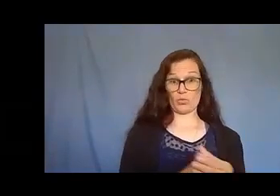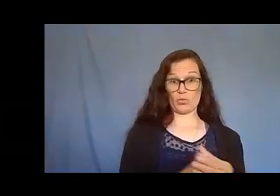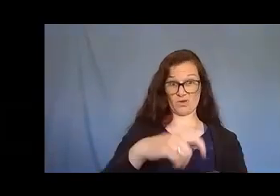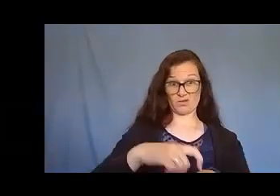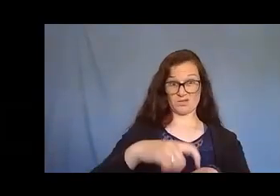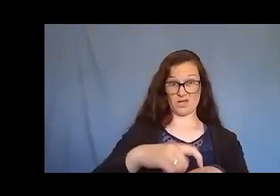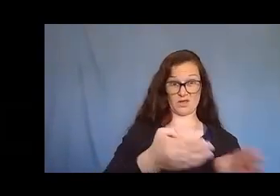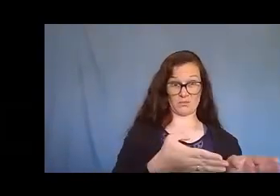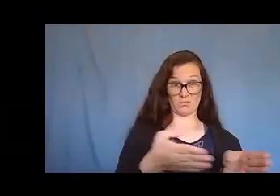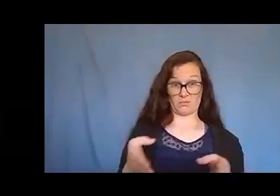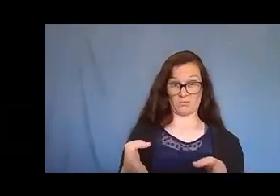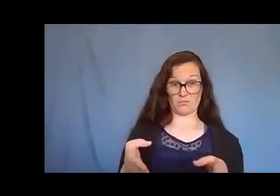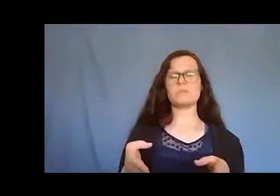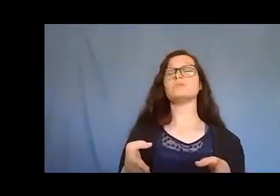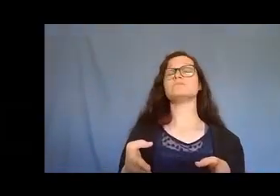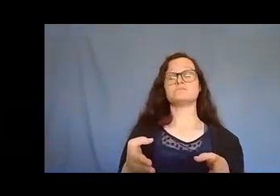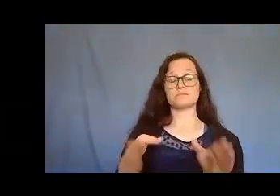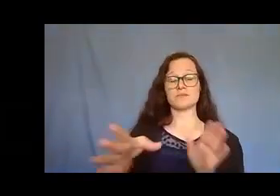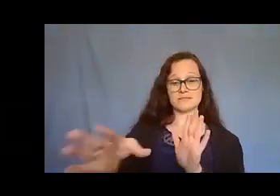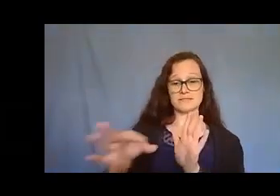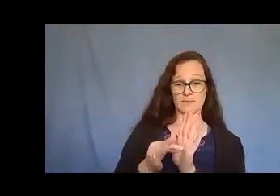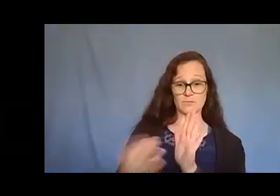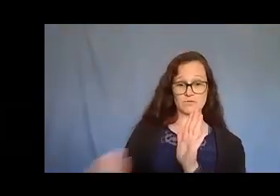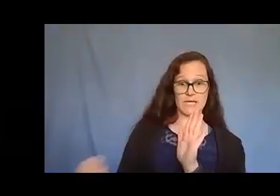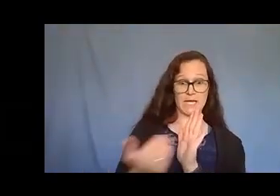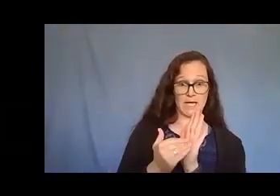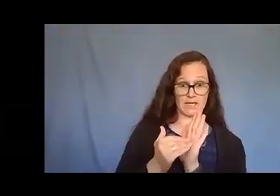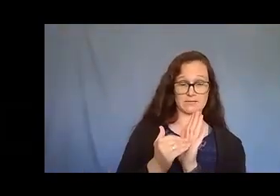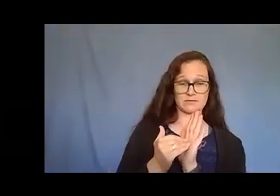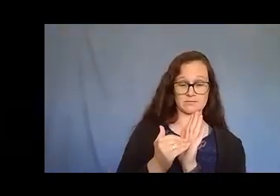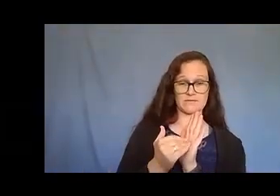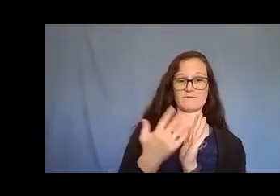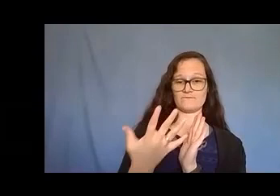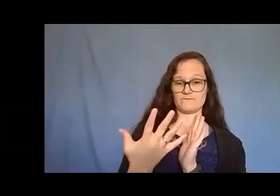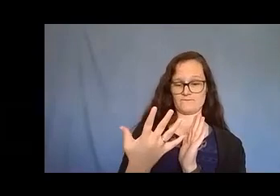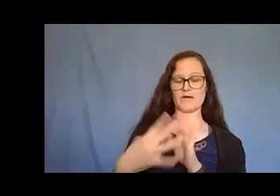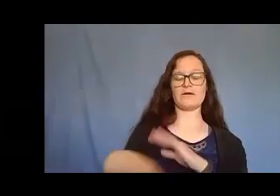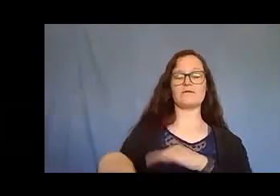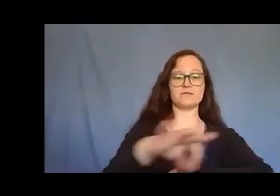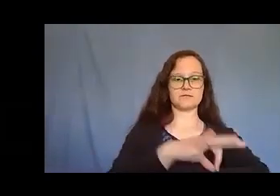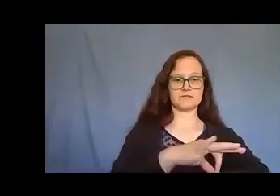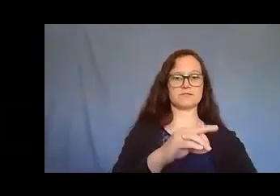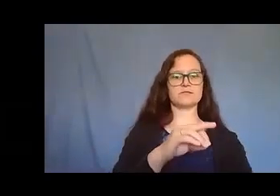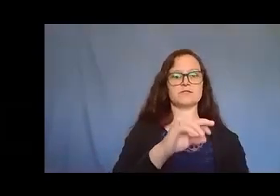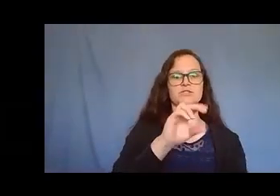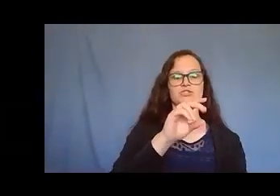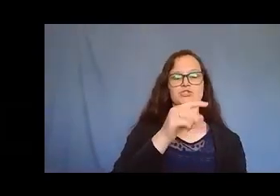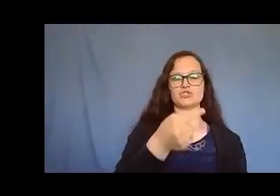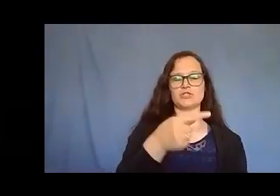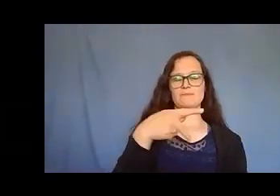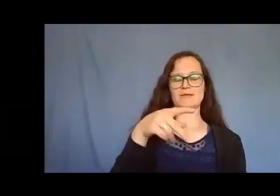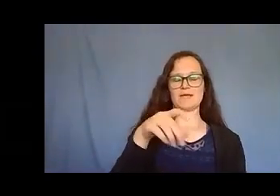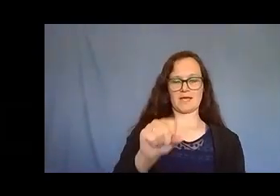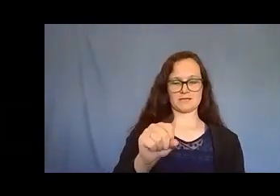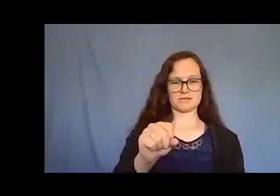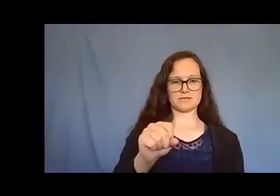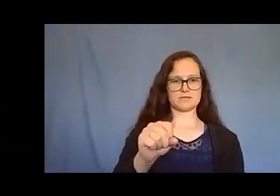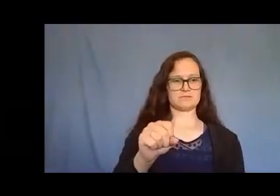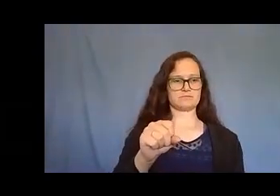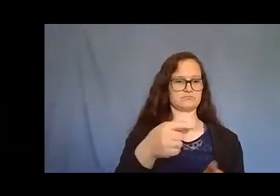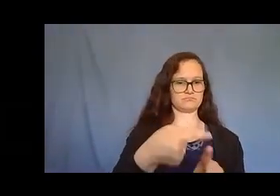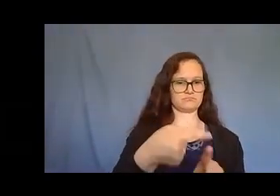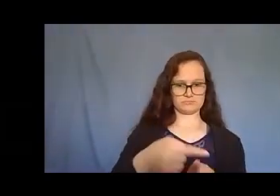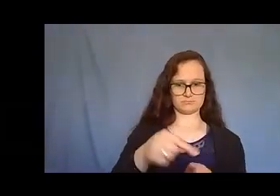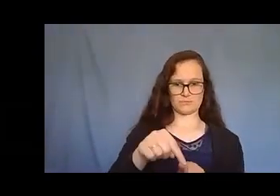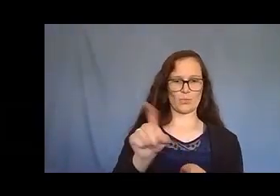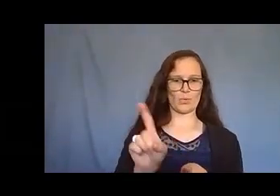tissue samples were collected from the 5 fields using GPS coordinates marked during the pre-growing season. At the same